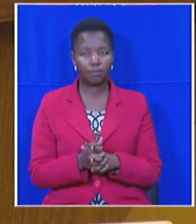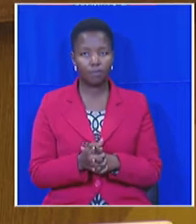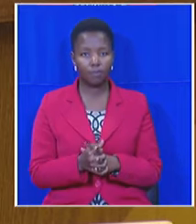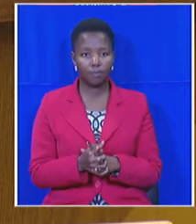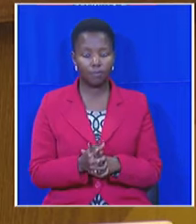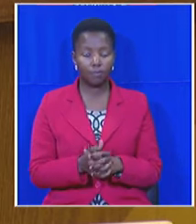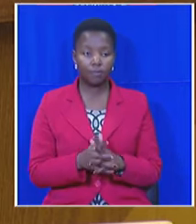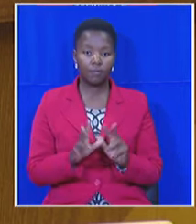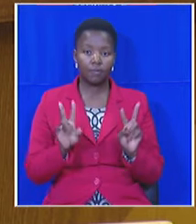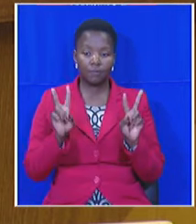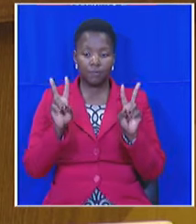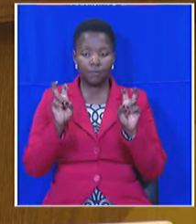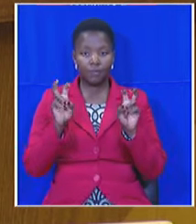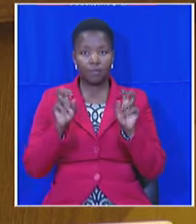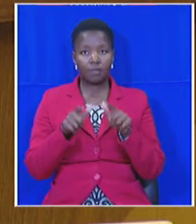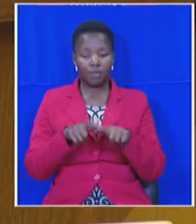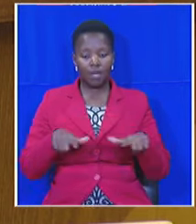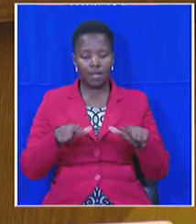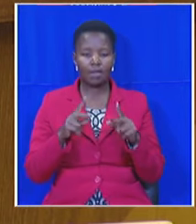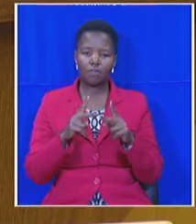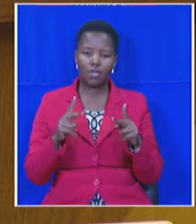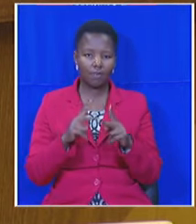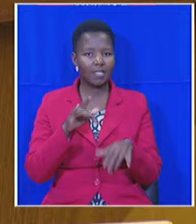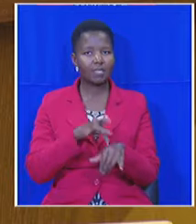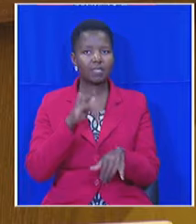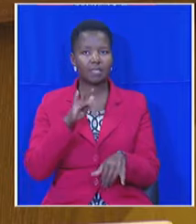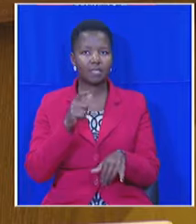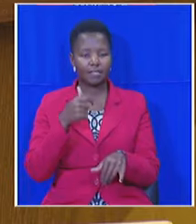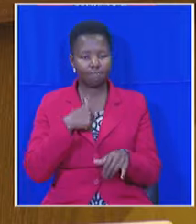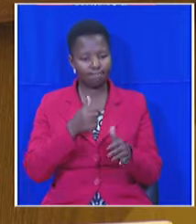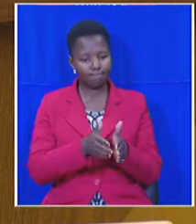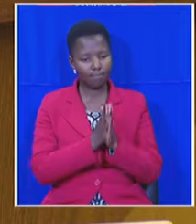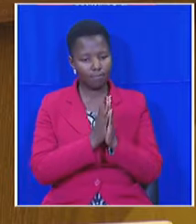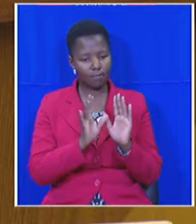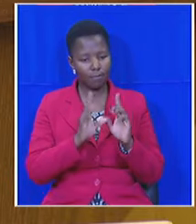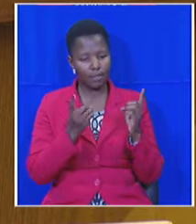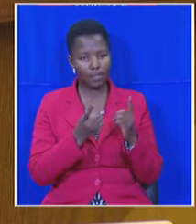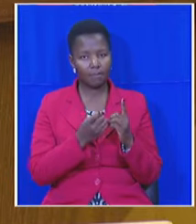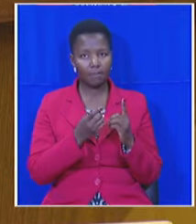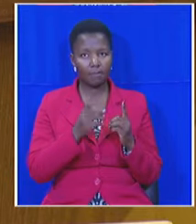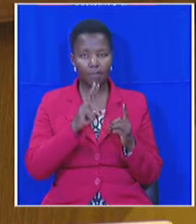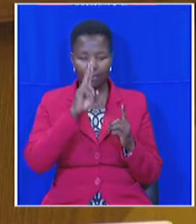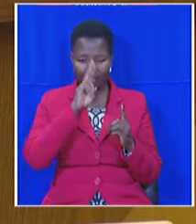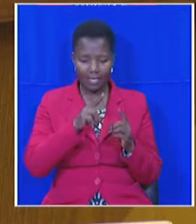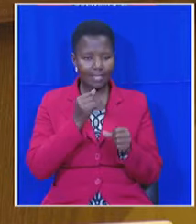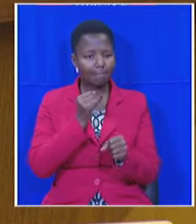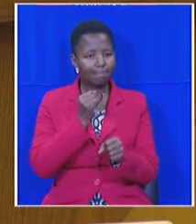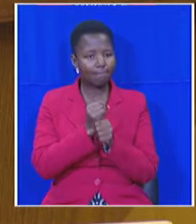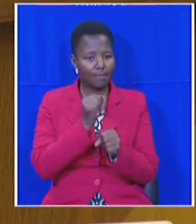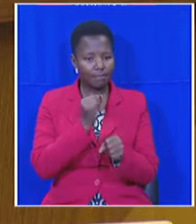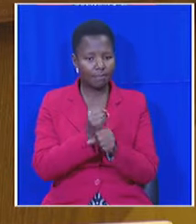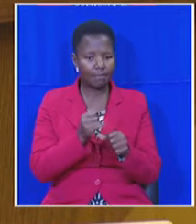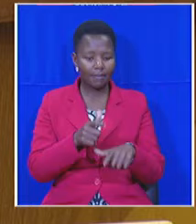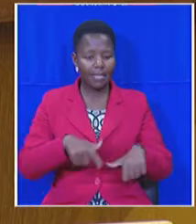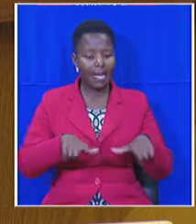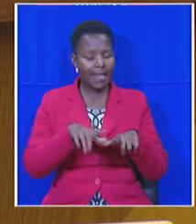the issue of land is sensitive, and I urge the department to accelerate the process of expropriation